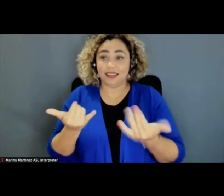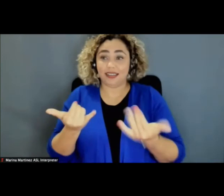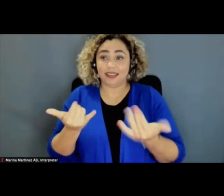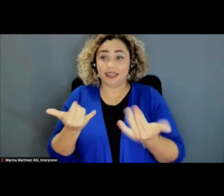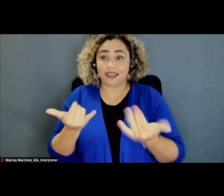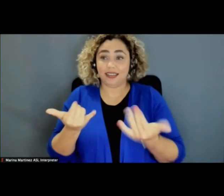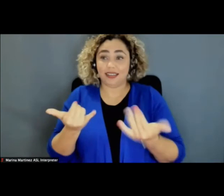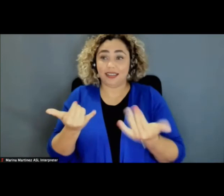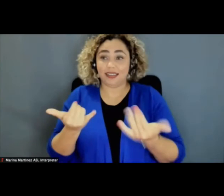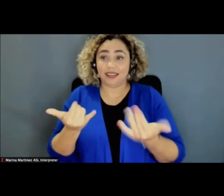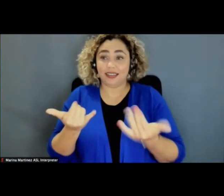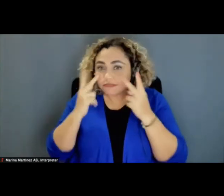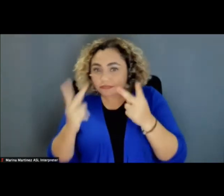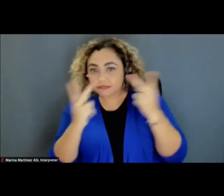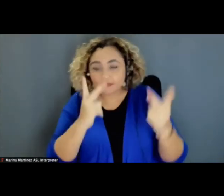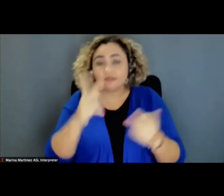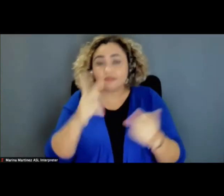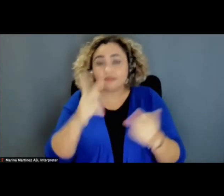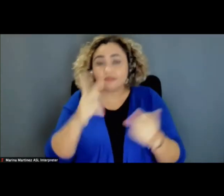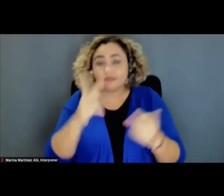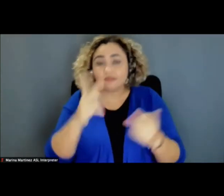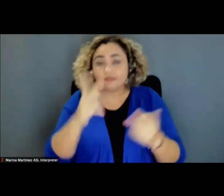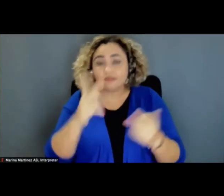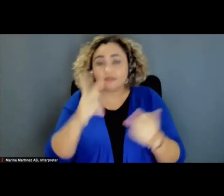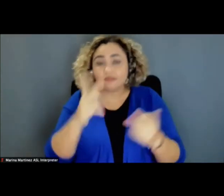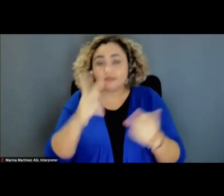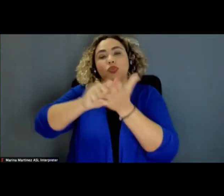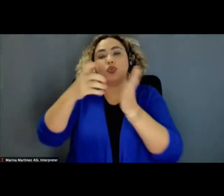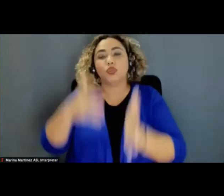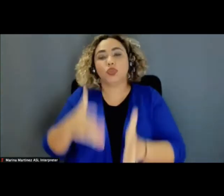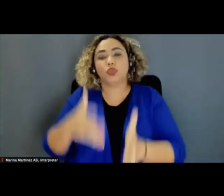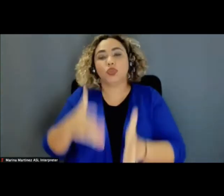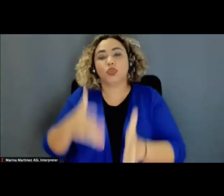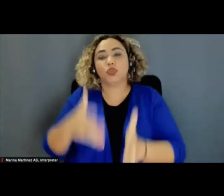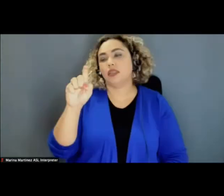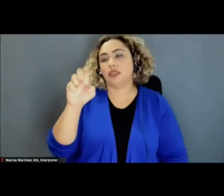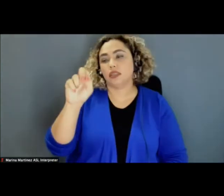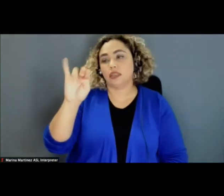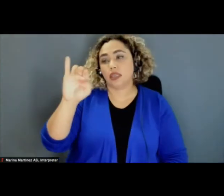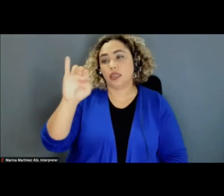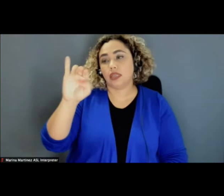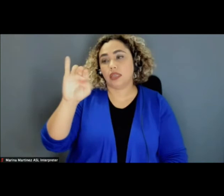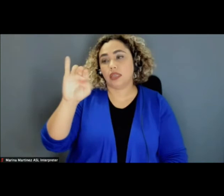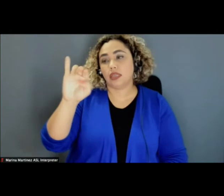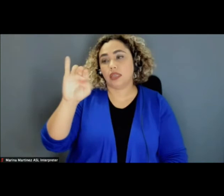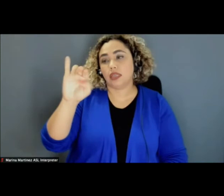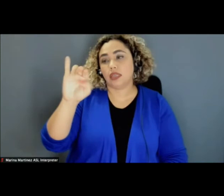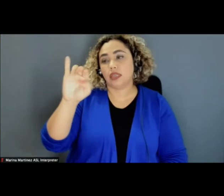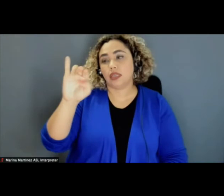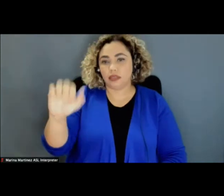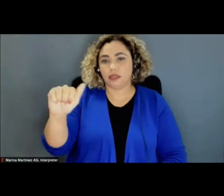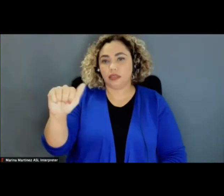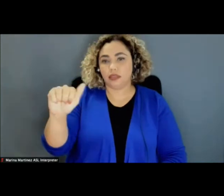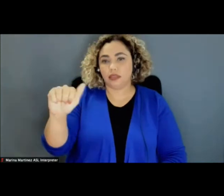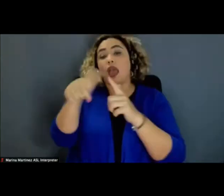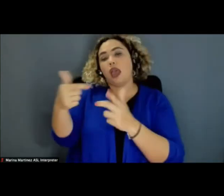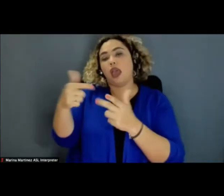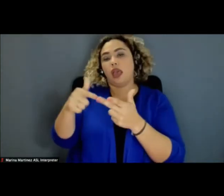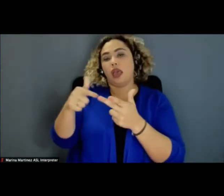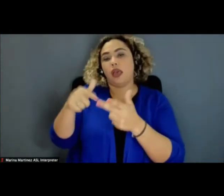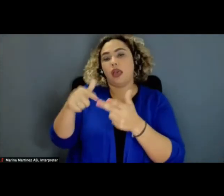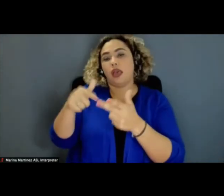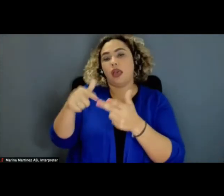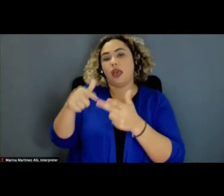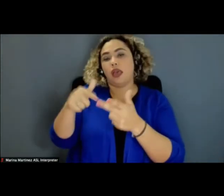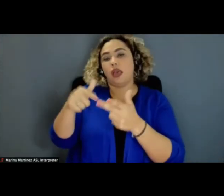work by Brazilian singer and songwriter Xênia França, and by Maryland-based visual artist Chanel